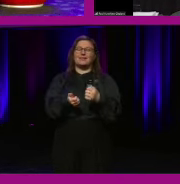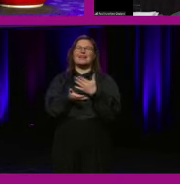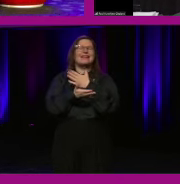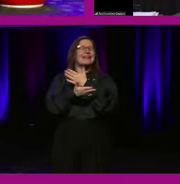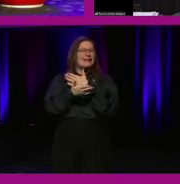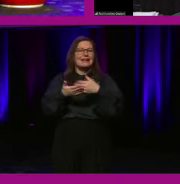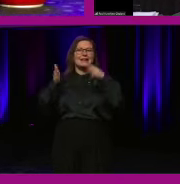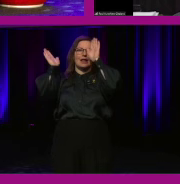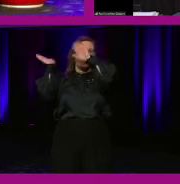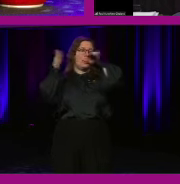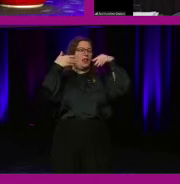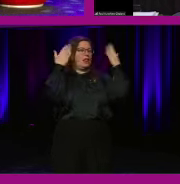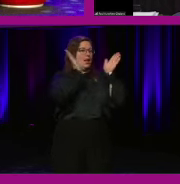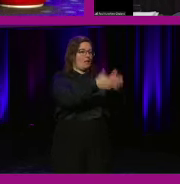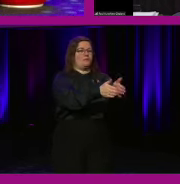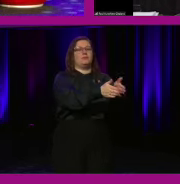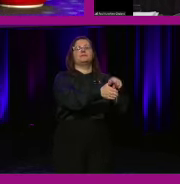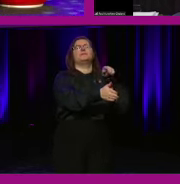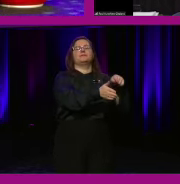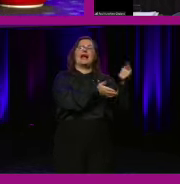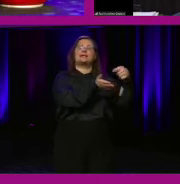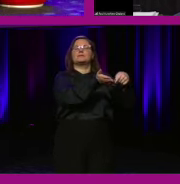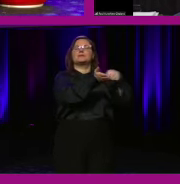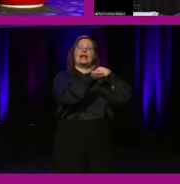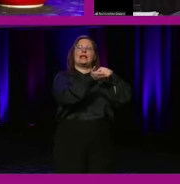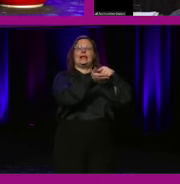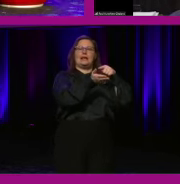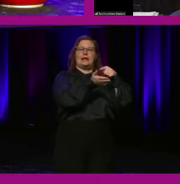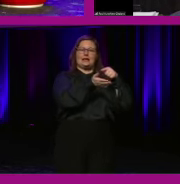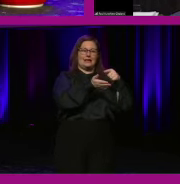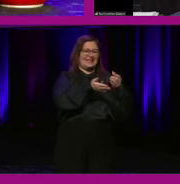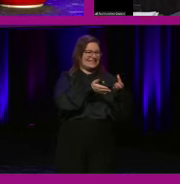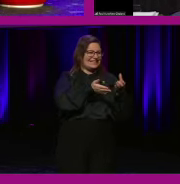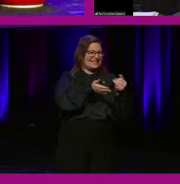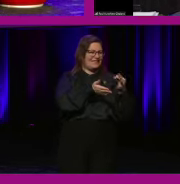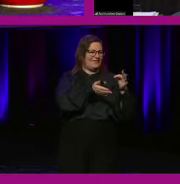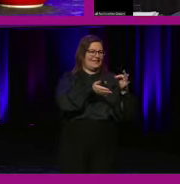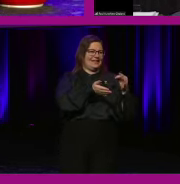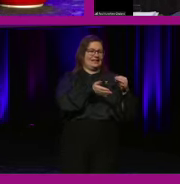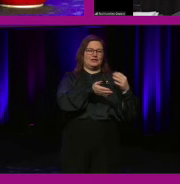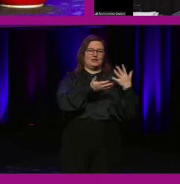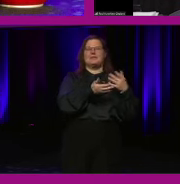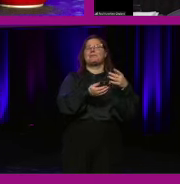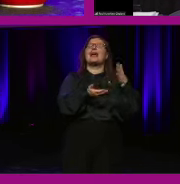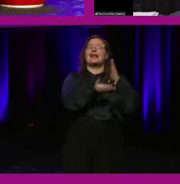to a narrow set of civil and political rights. Now, this larger vision of human